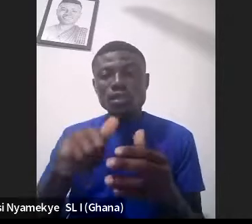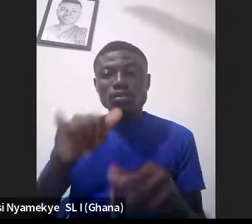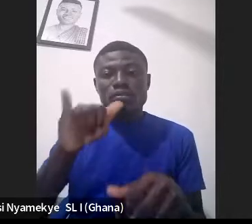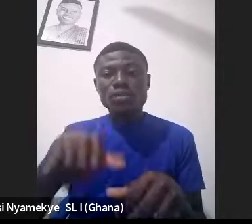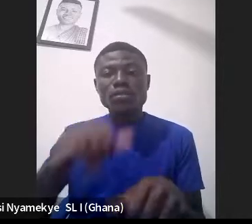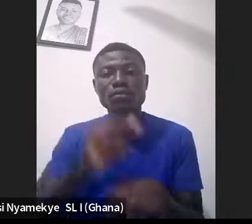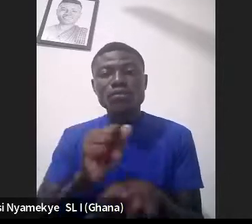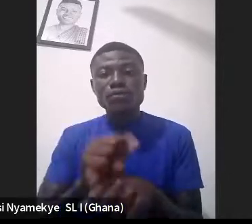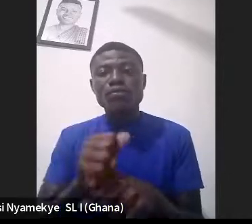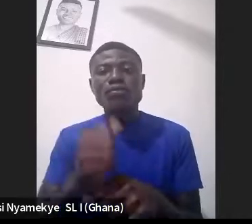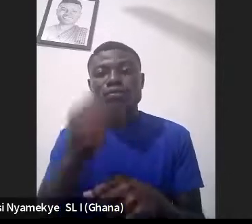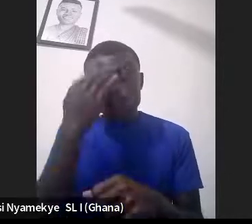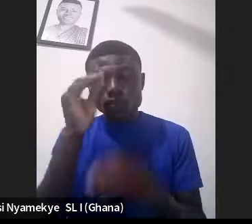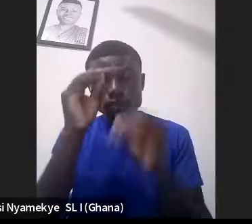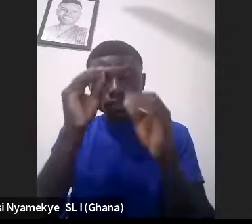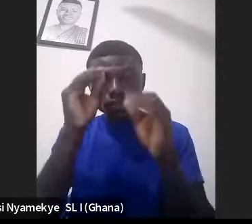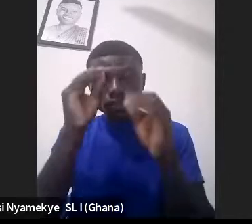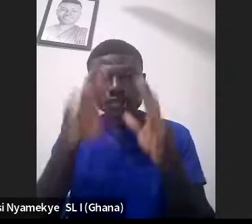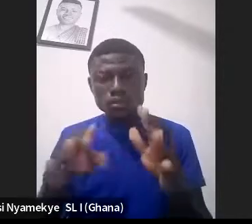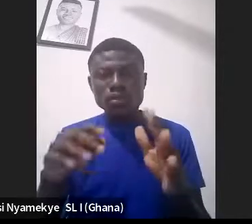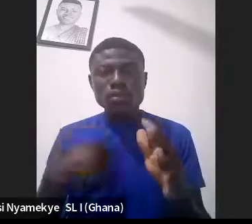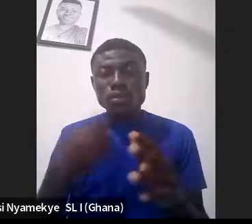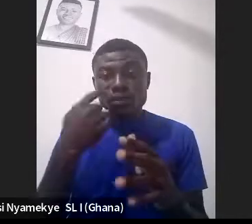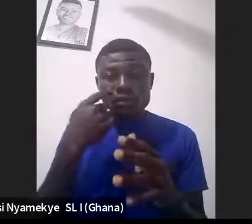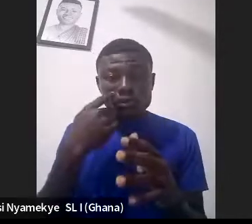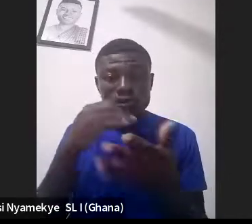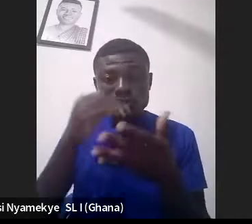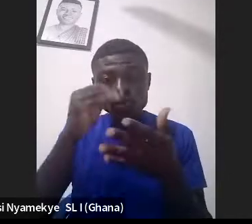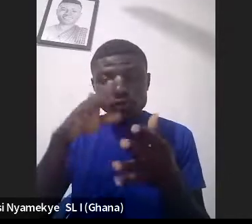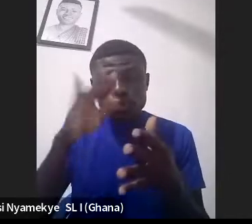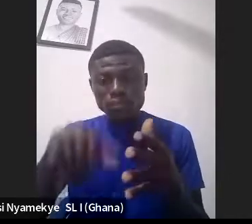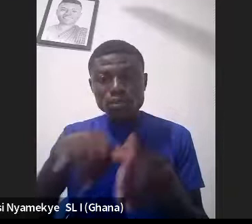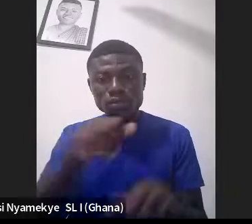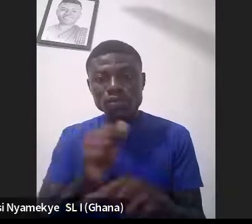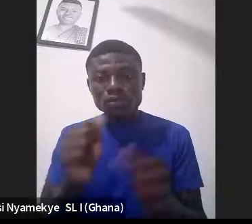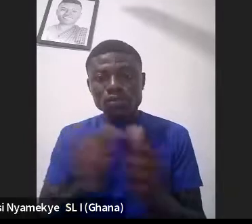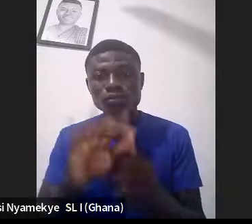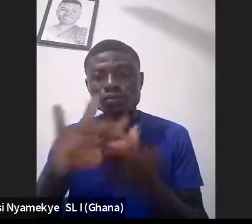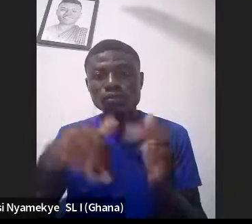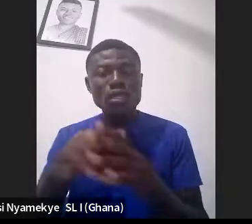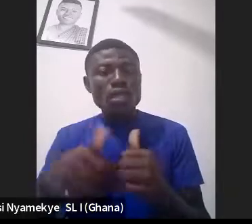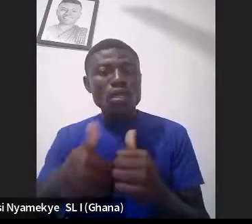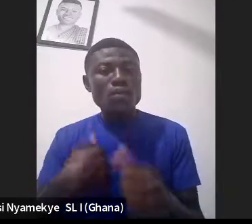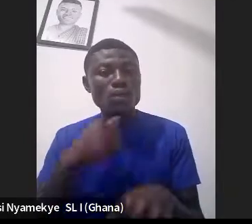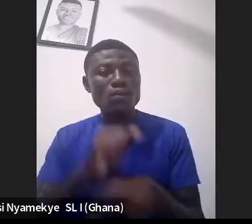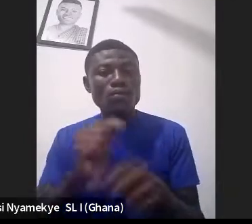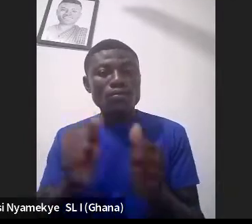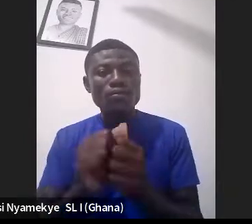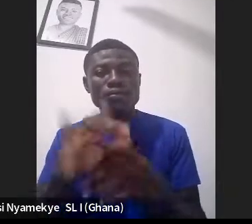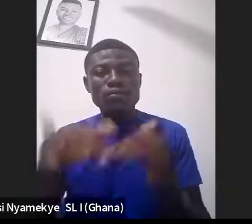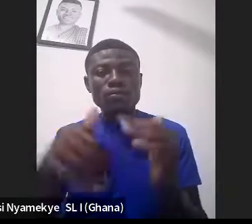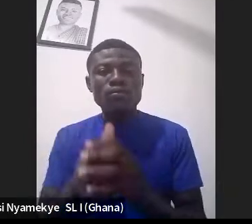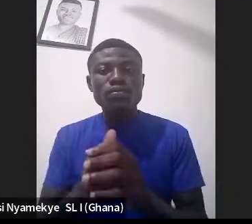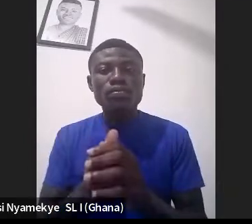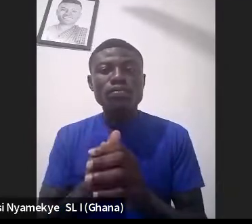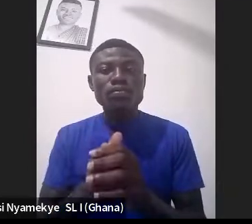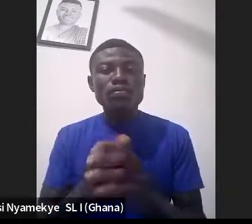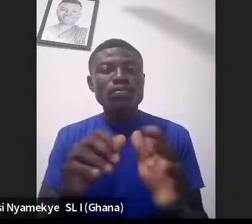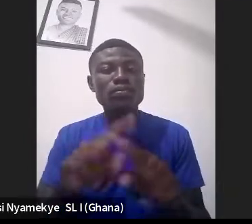piece because I saw the students having difficulty at school and what can I do to support them. But at home, I see